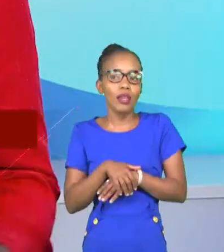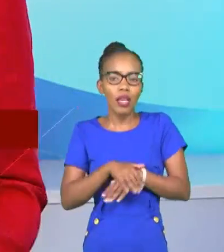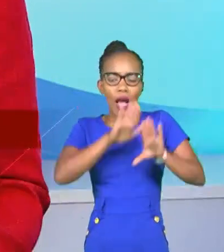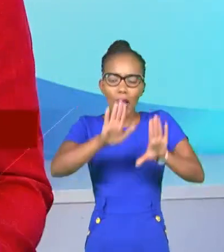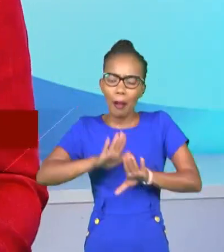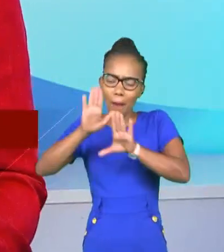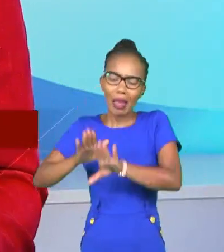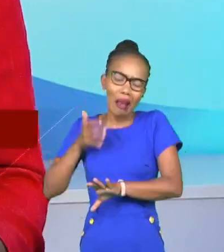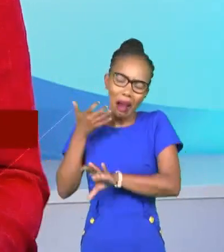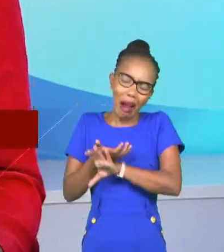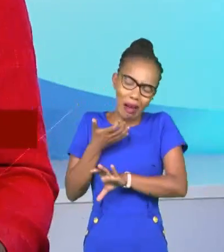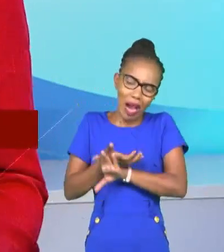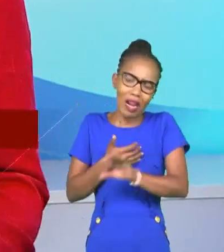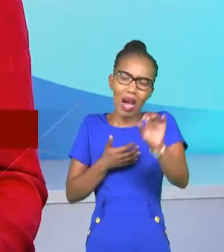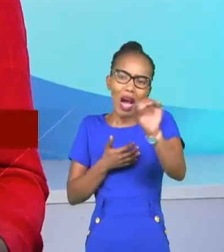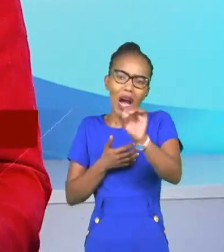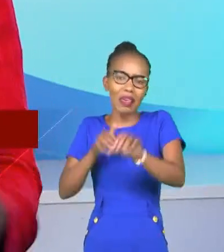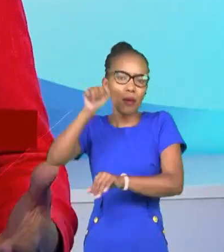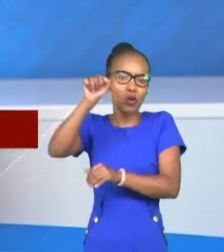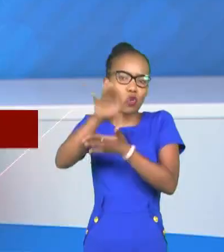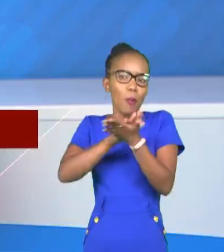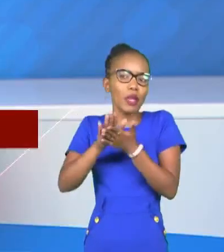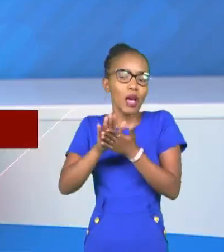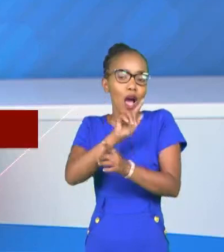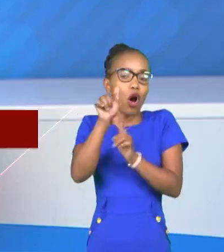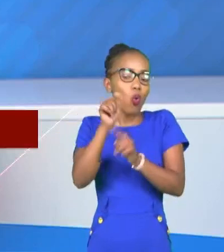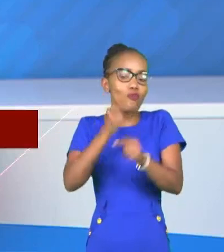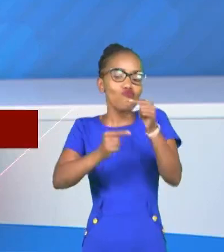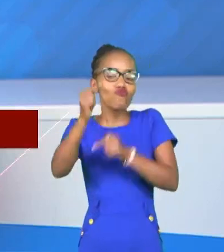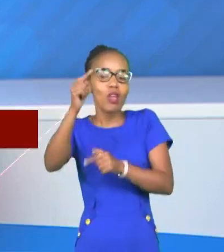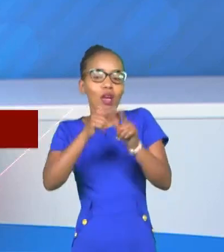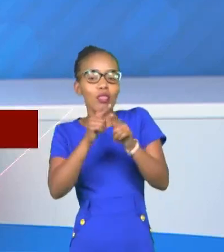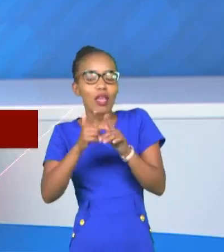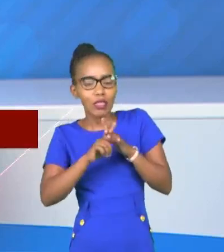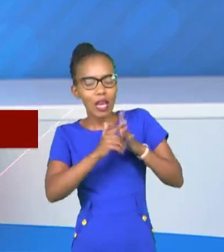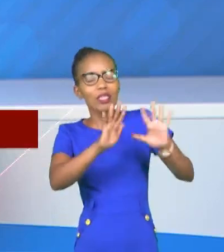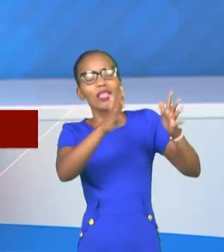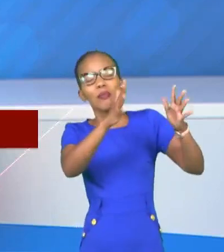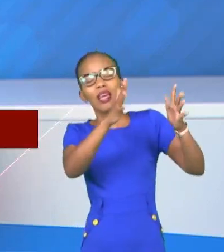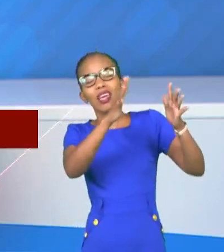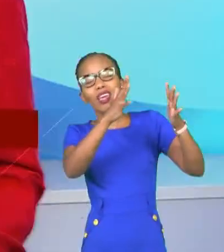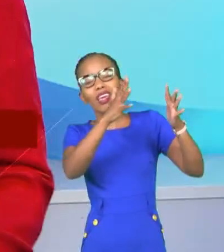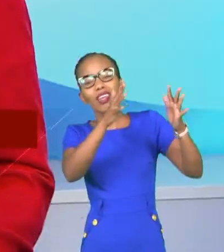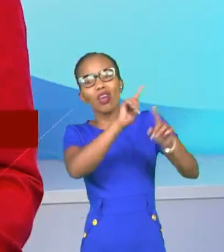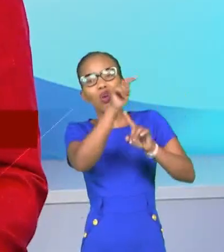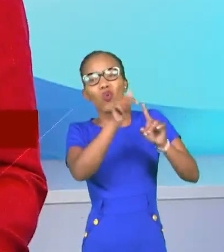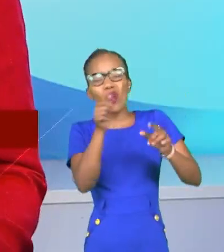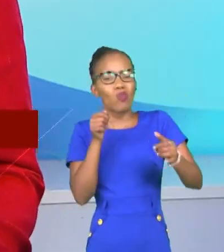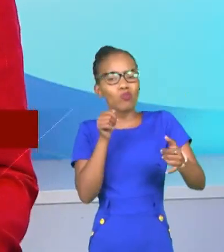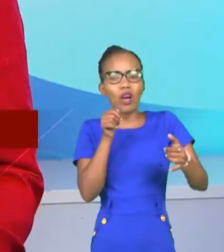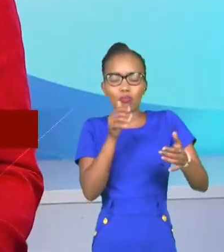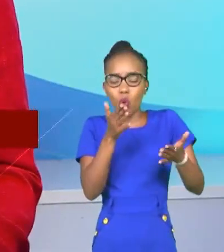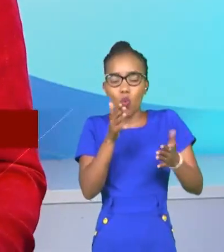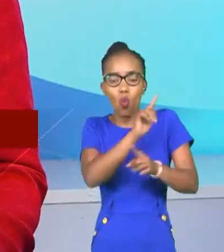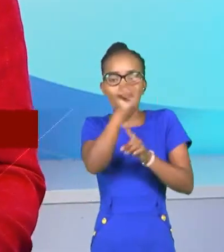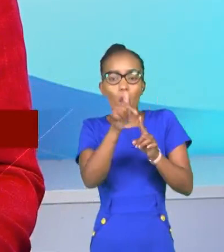campaign so hard in your political base. And then when they won, he comes out and started celebrating. How do you celebrate when your wife comes back? You don't